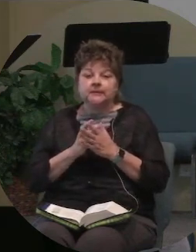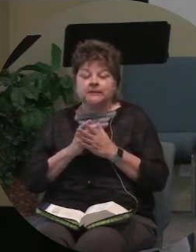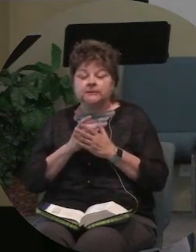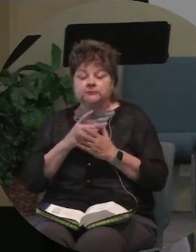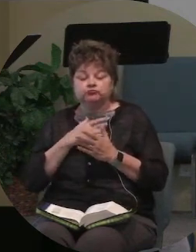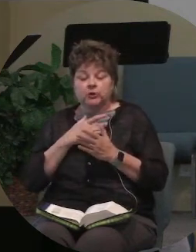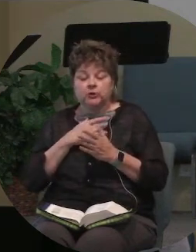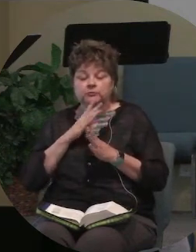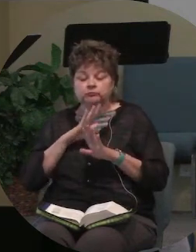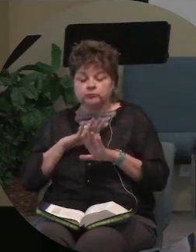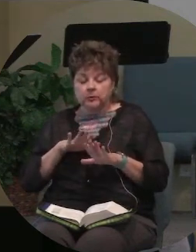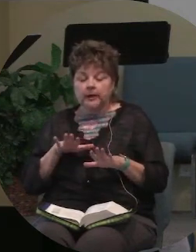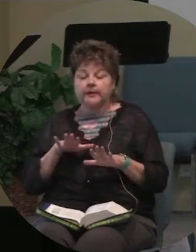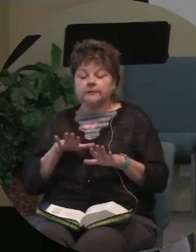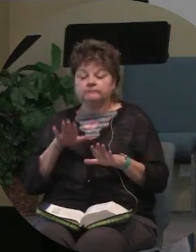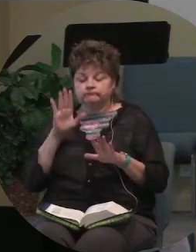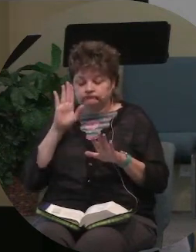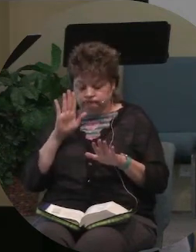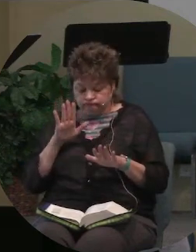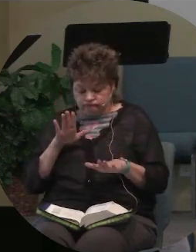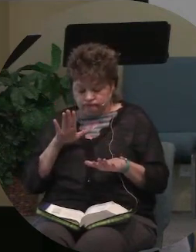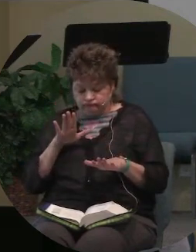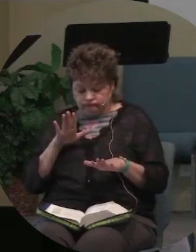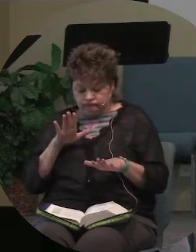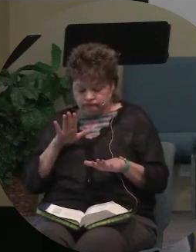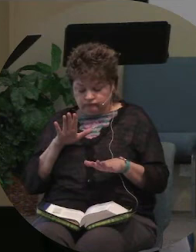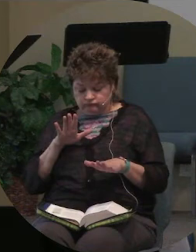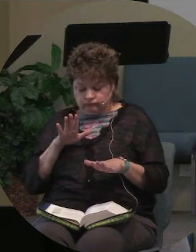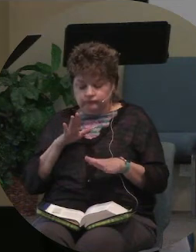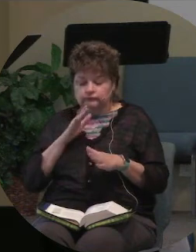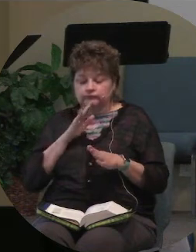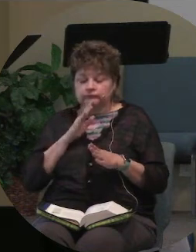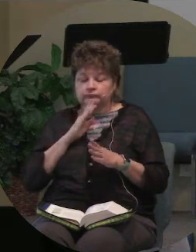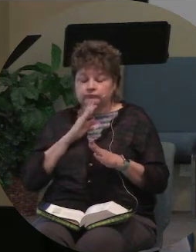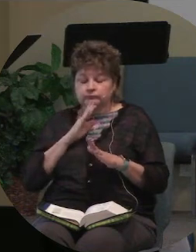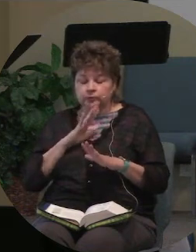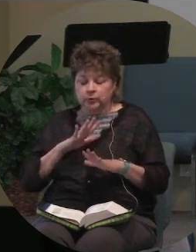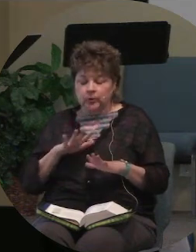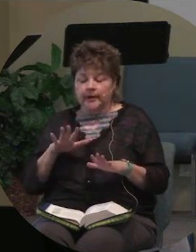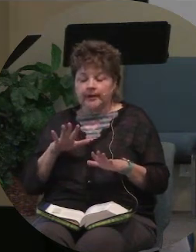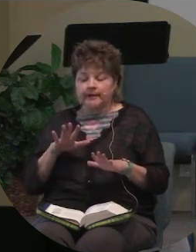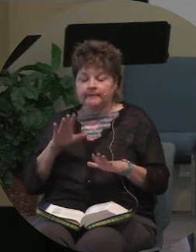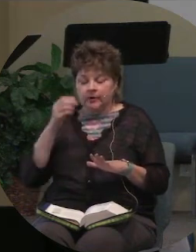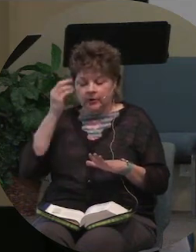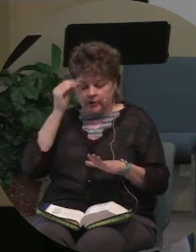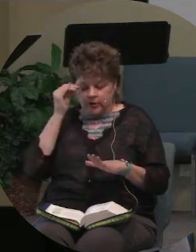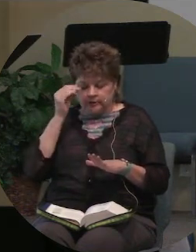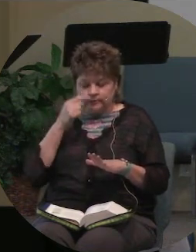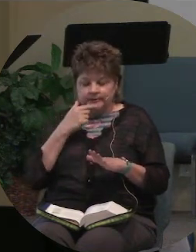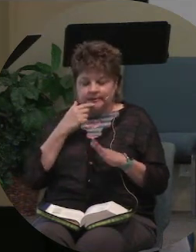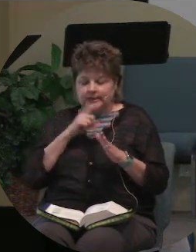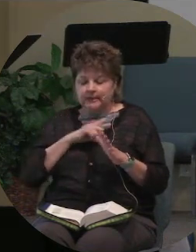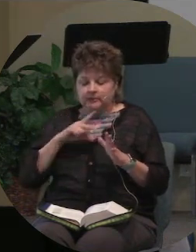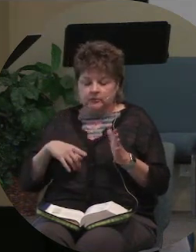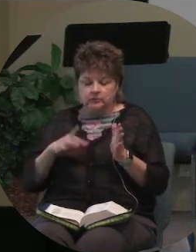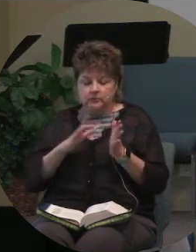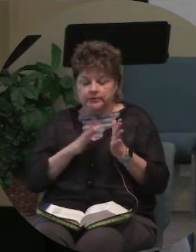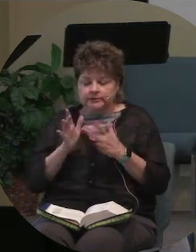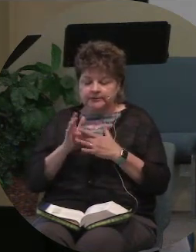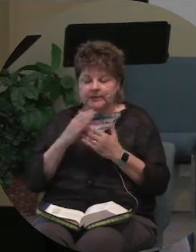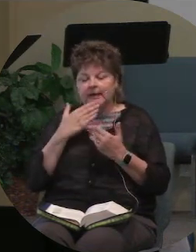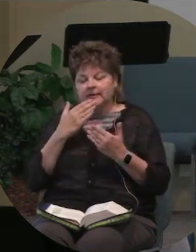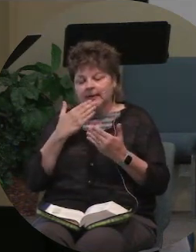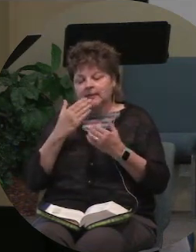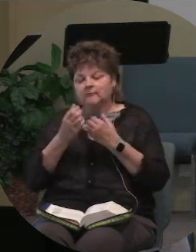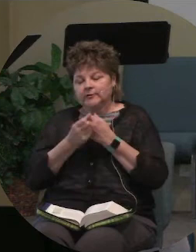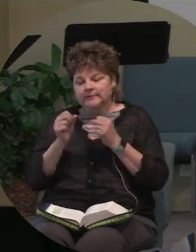and maybe bow our heads. And in the quietness of our own thoughts, say, Lord Jesus, thank you for